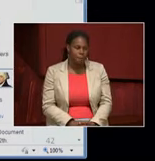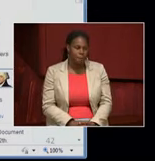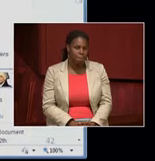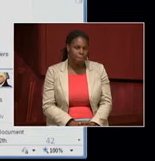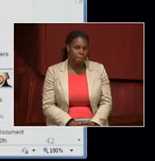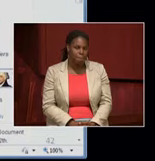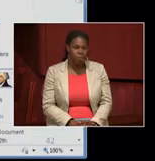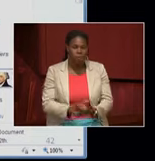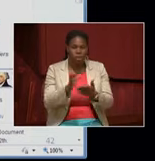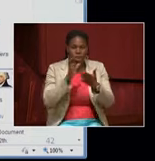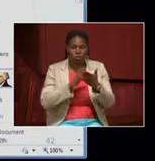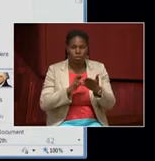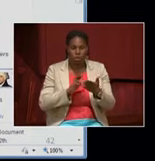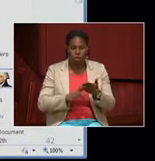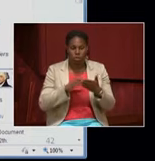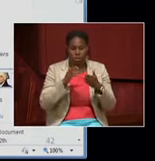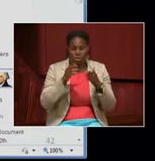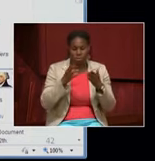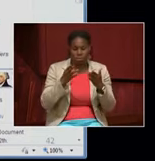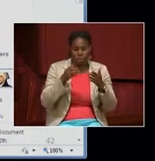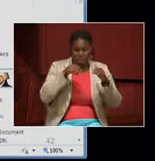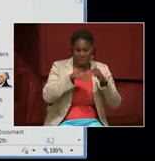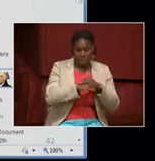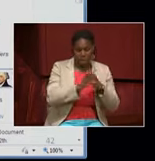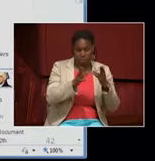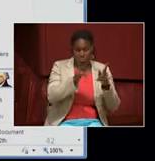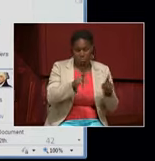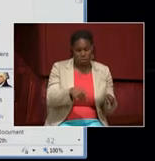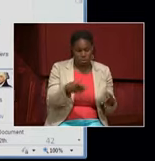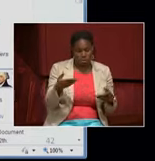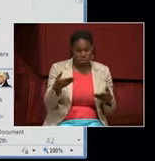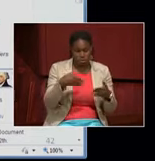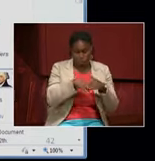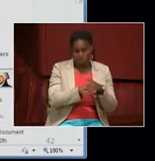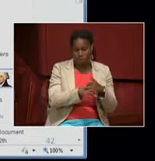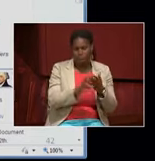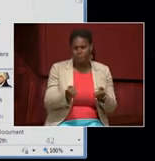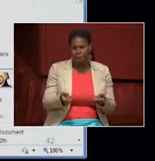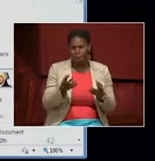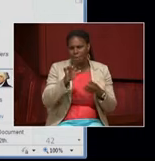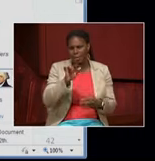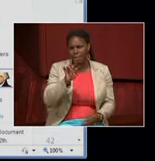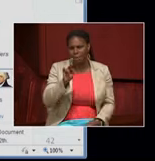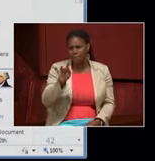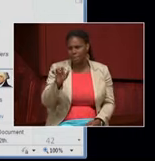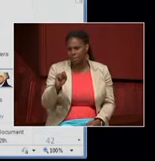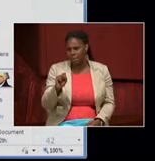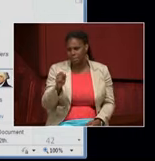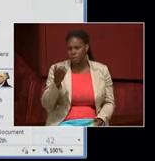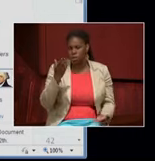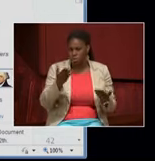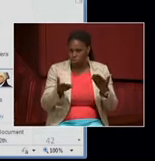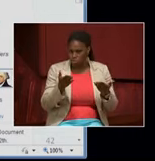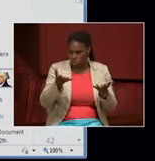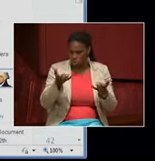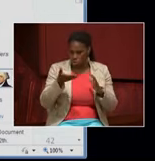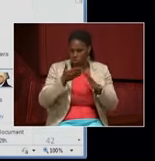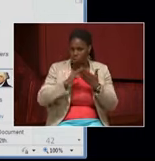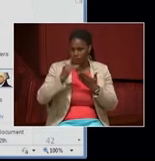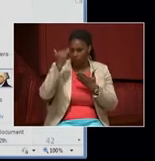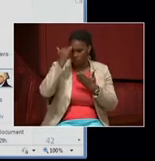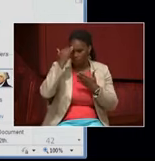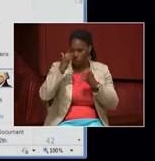Again, researching in person. We have many links here that you might want to familiarize yourself with